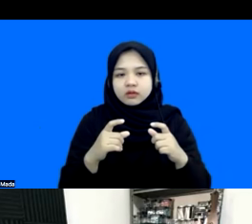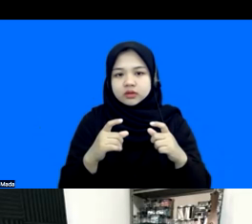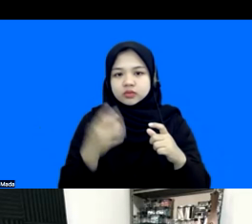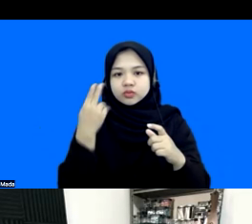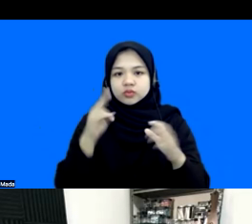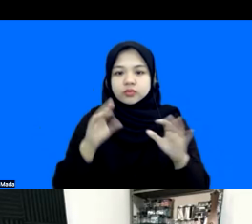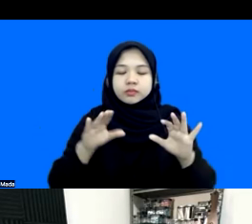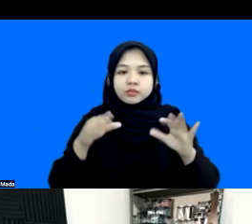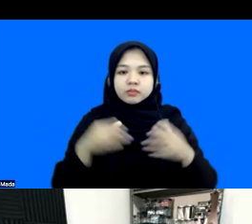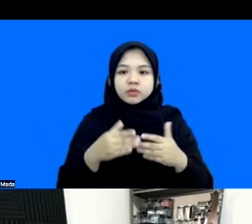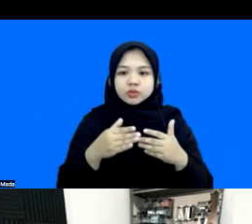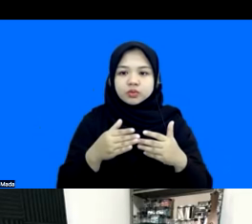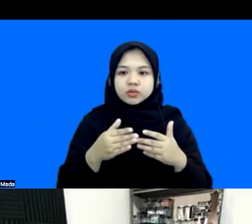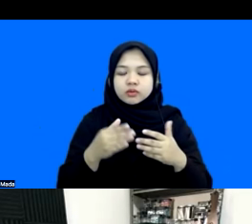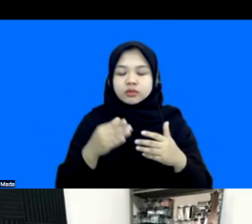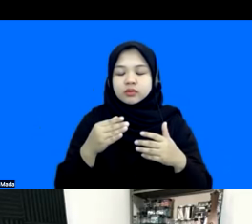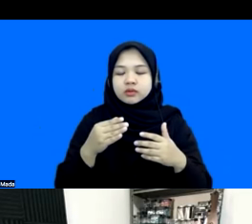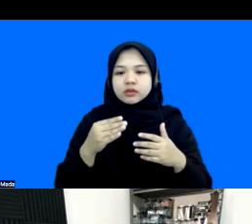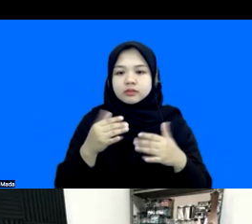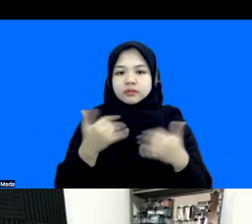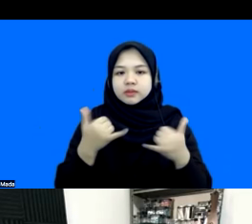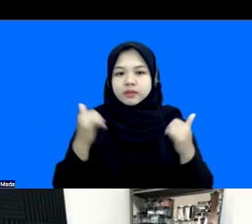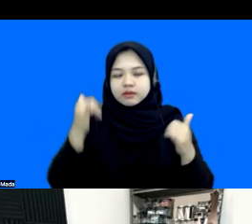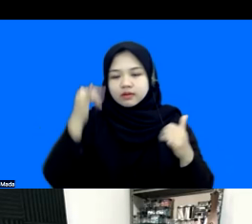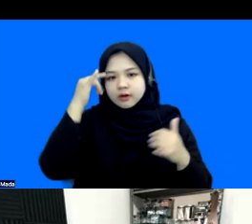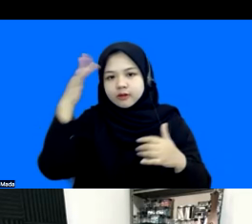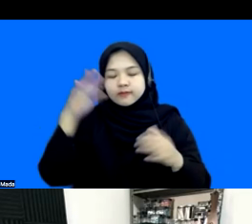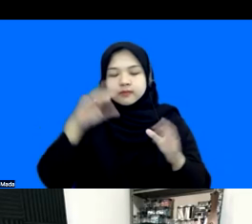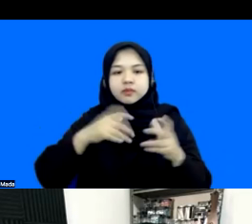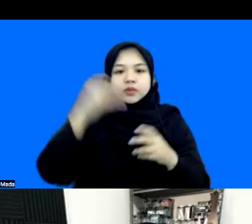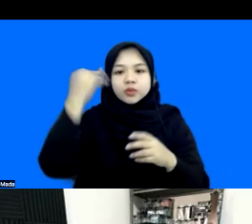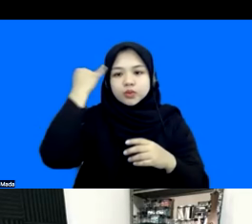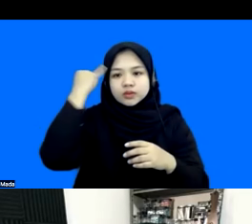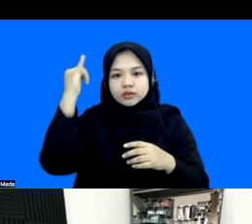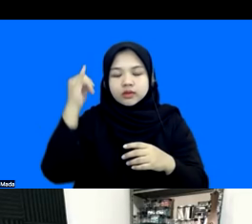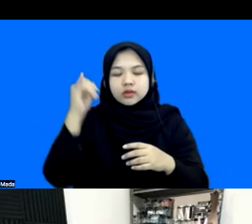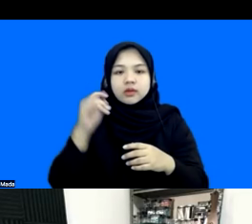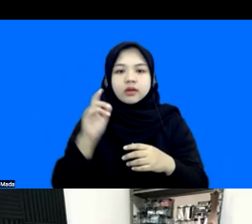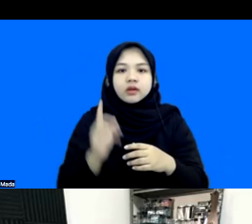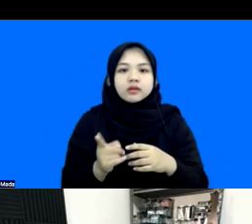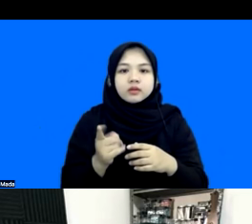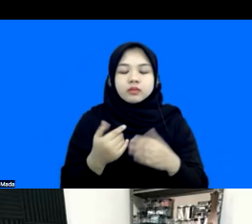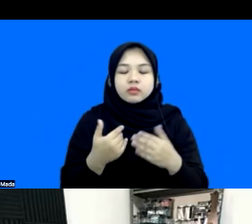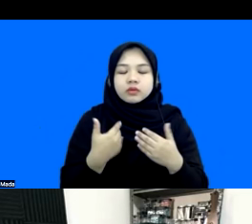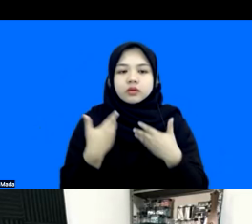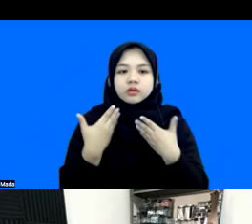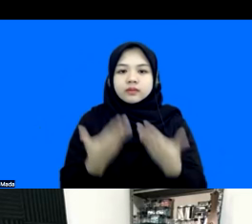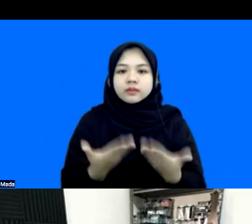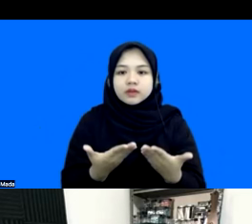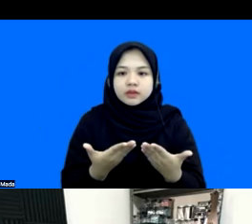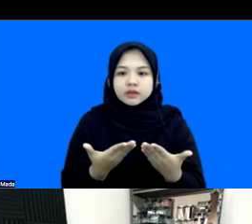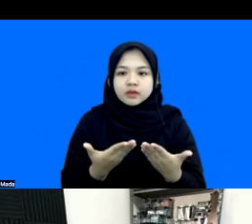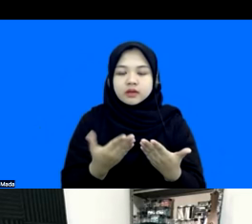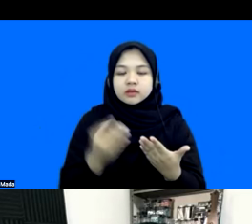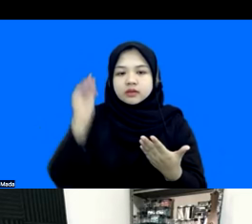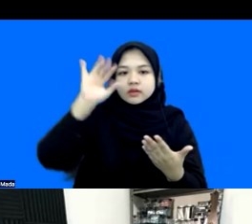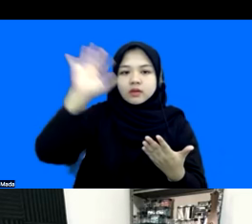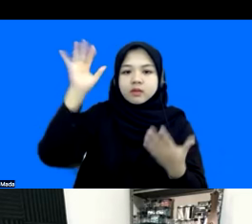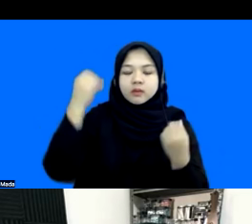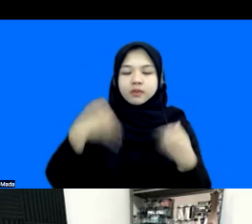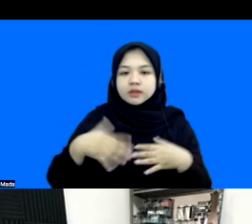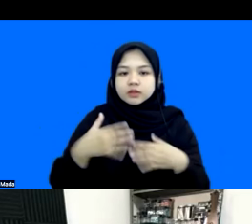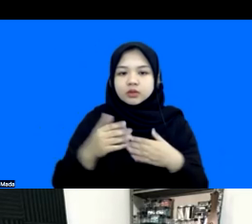of card, which is our getting started cards, this give a practical overview and guidance on how to get started with